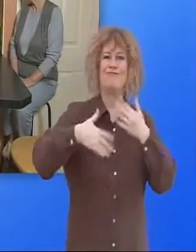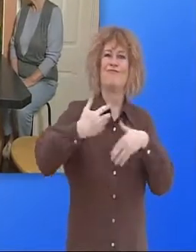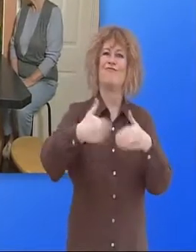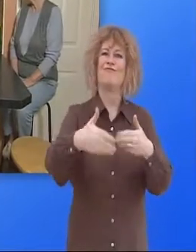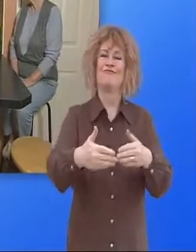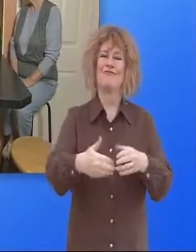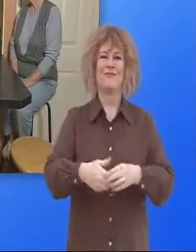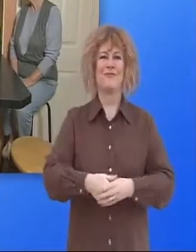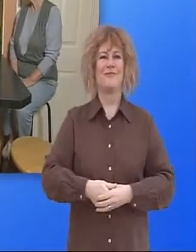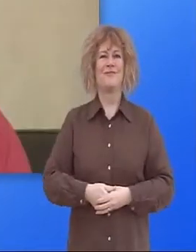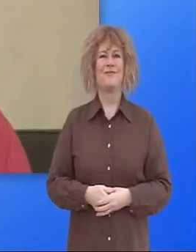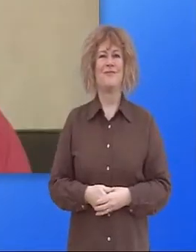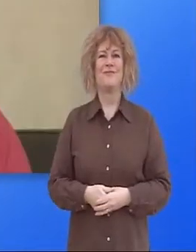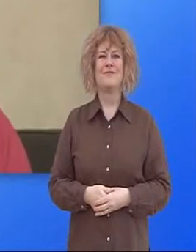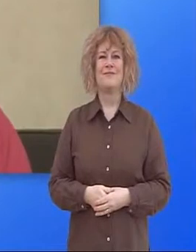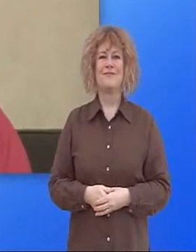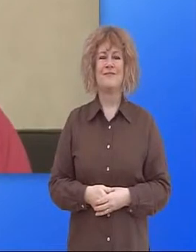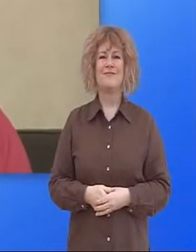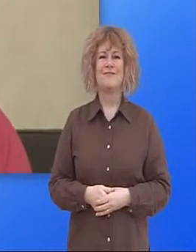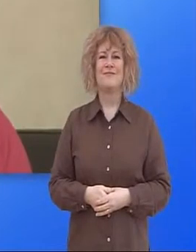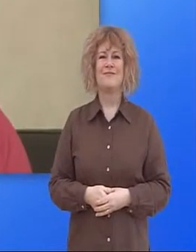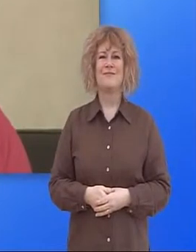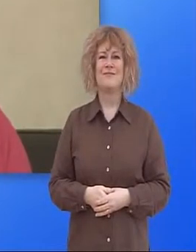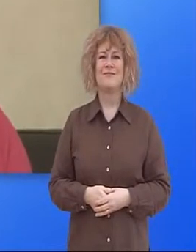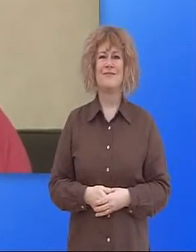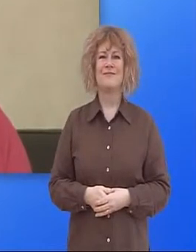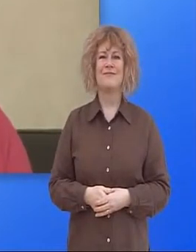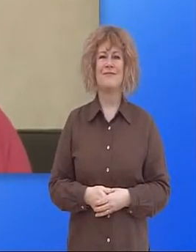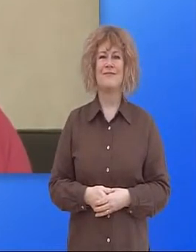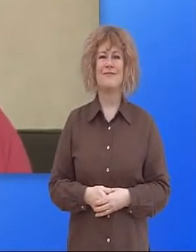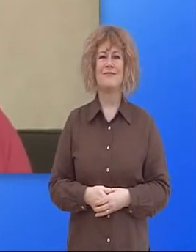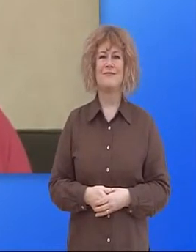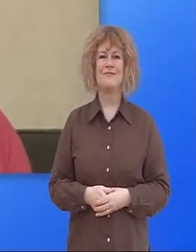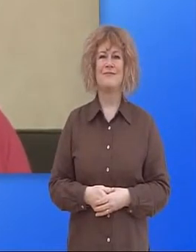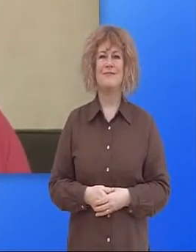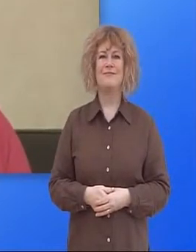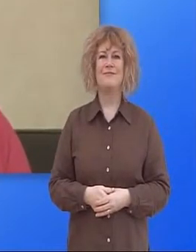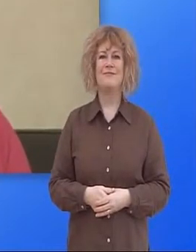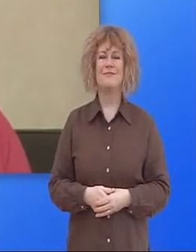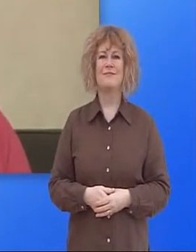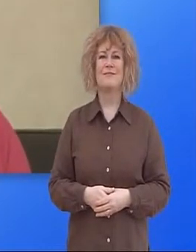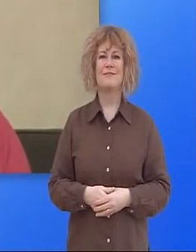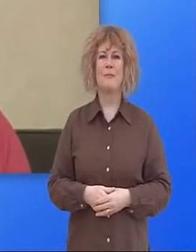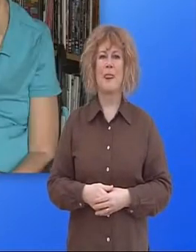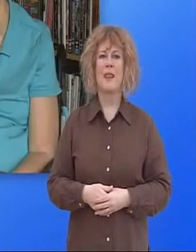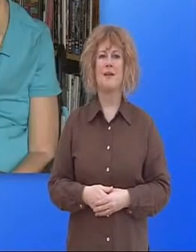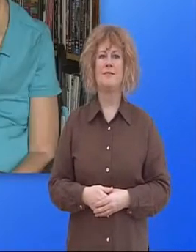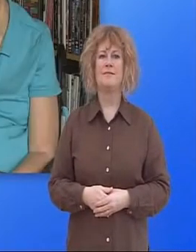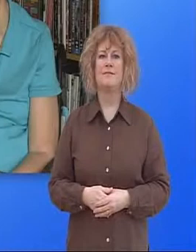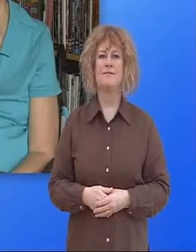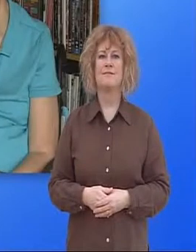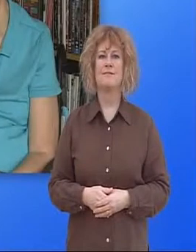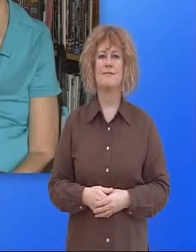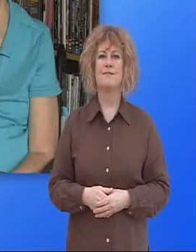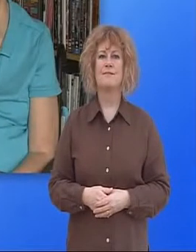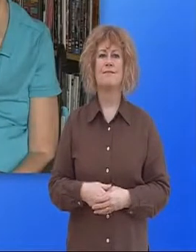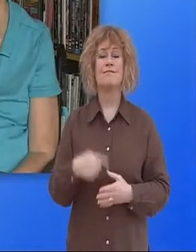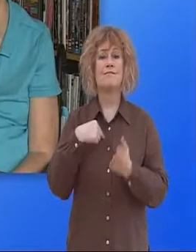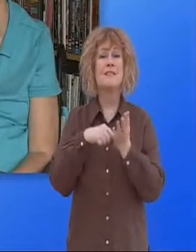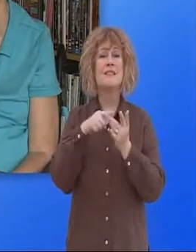what he can do with this money, so it's worked out better for me that I've got it. Well, I'm